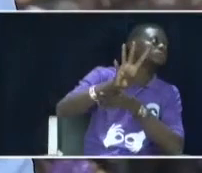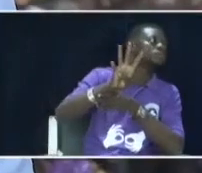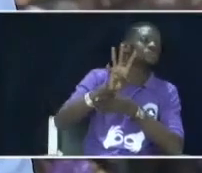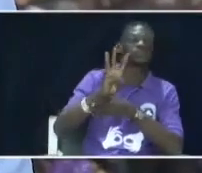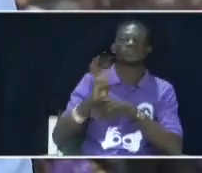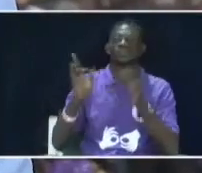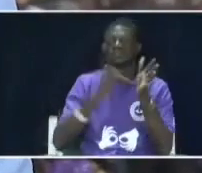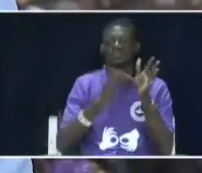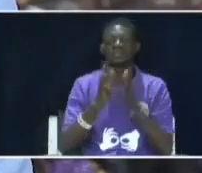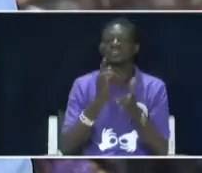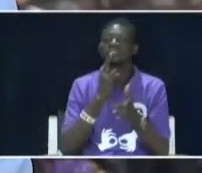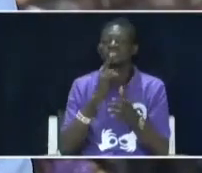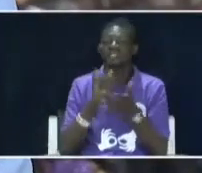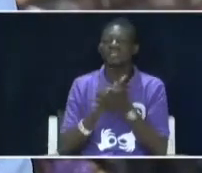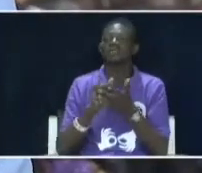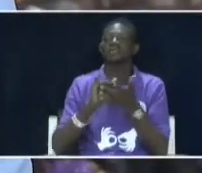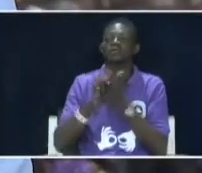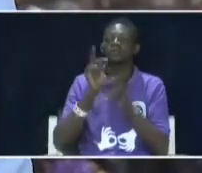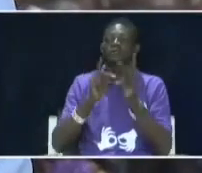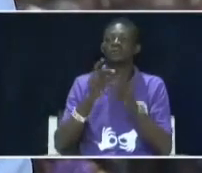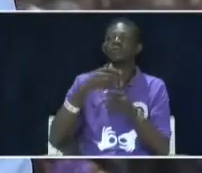Jesus Christ said, those who will drink